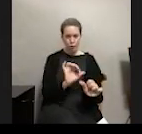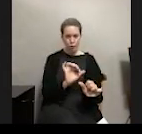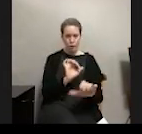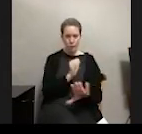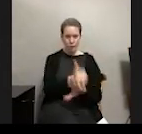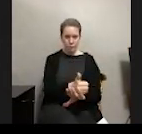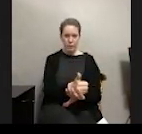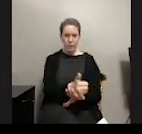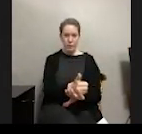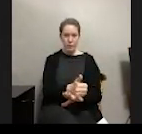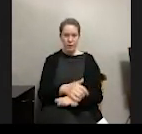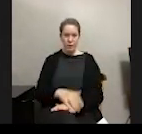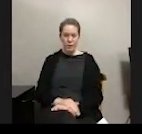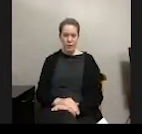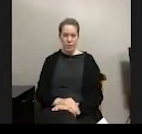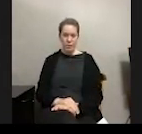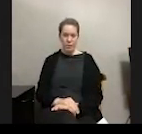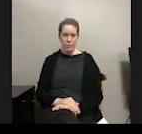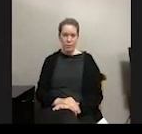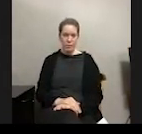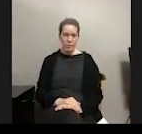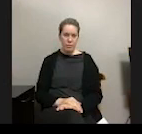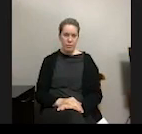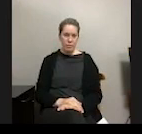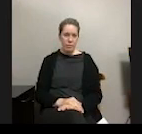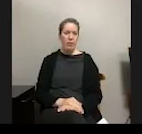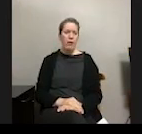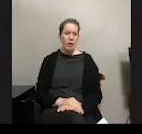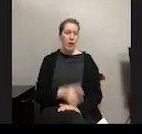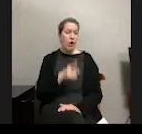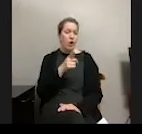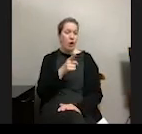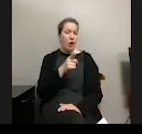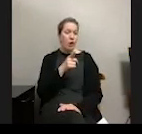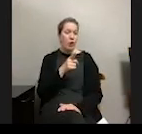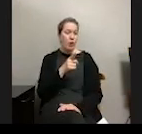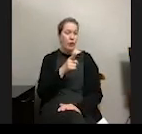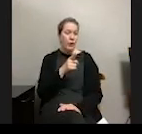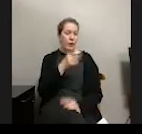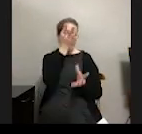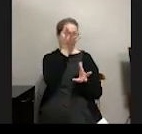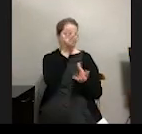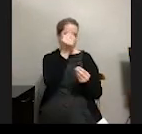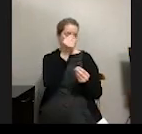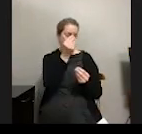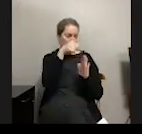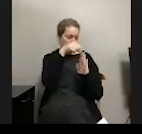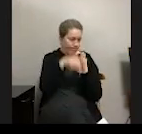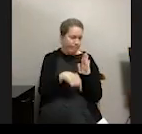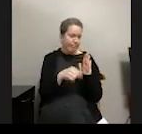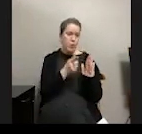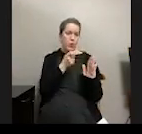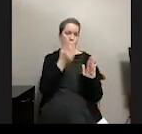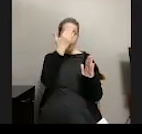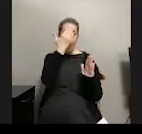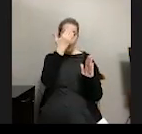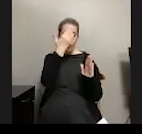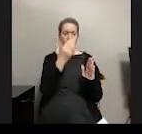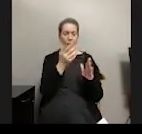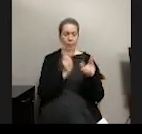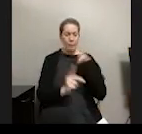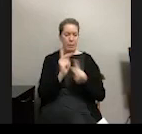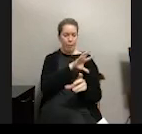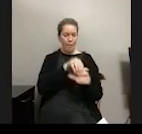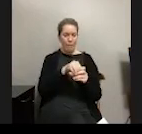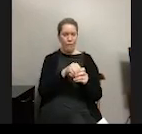only told within the people who are dealing with construction or conservation or restoration of public art, right? Yeah. And it's a